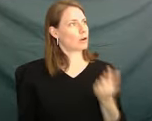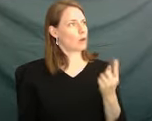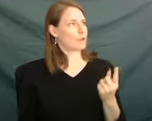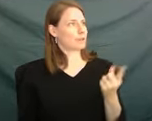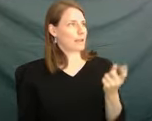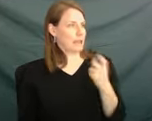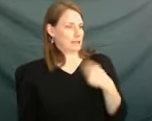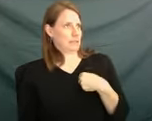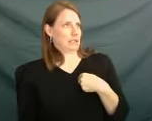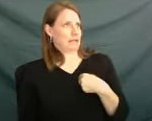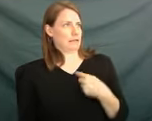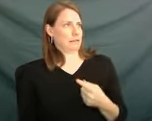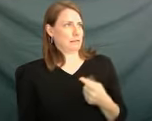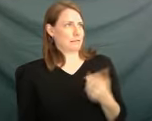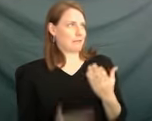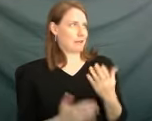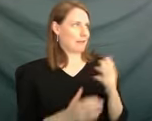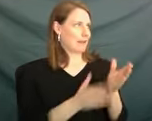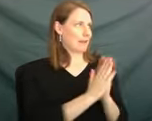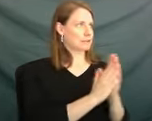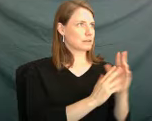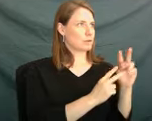So that's kind of 3 things.